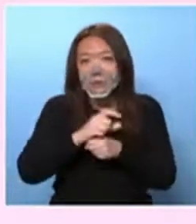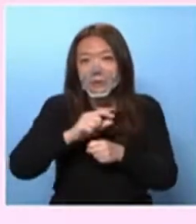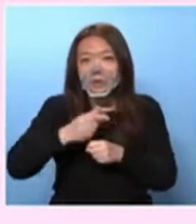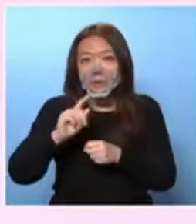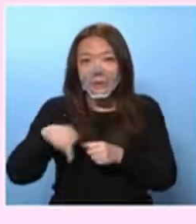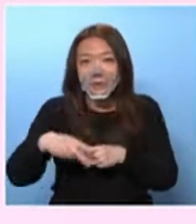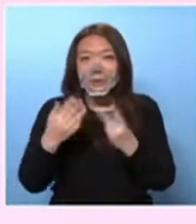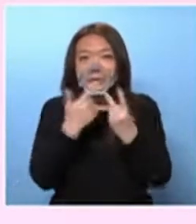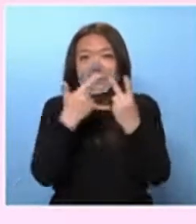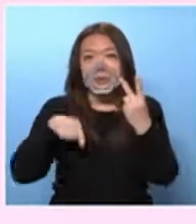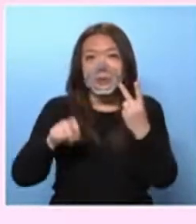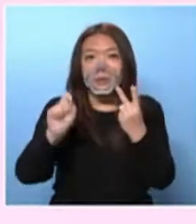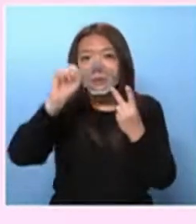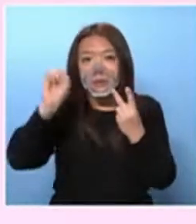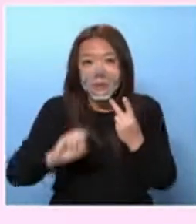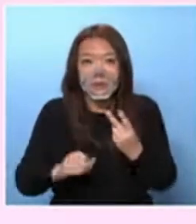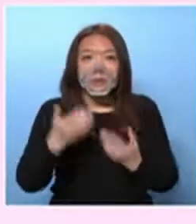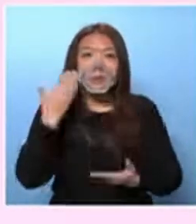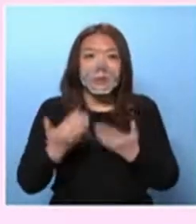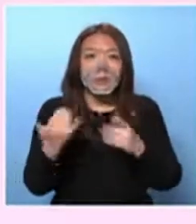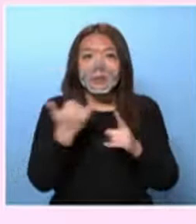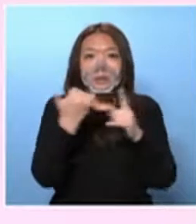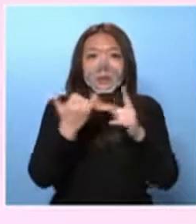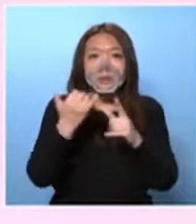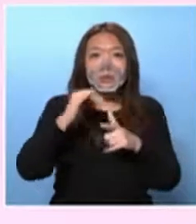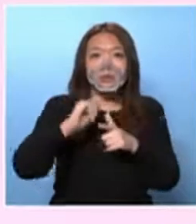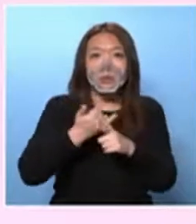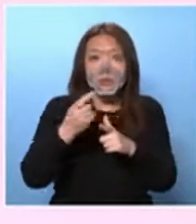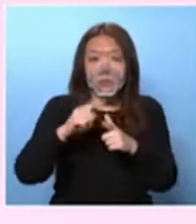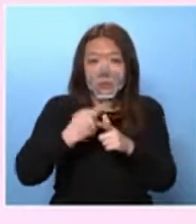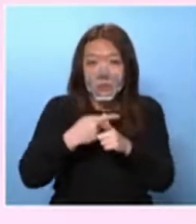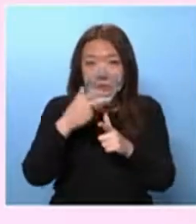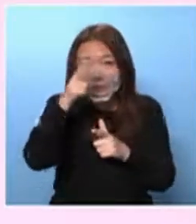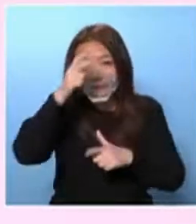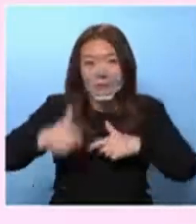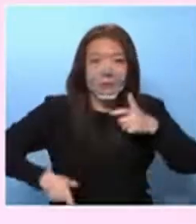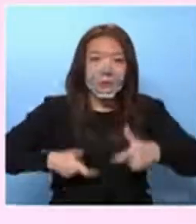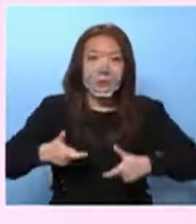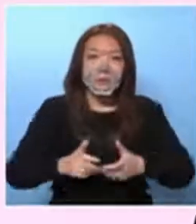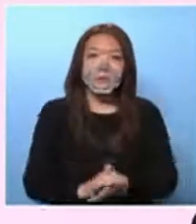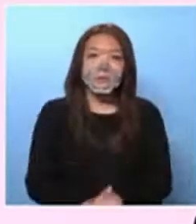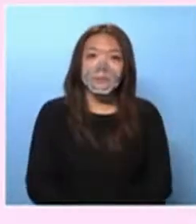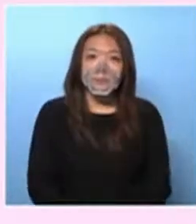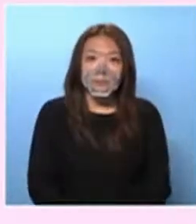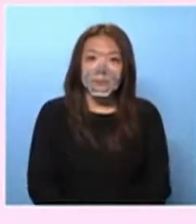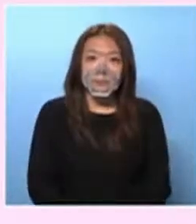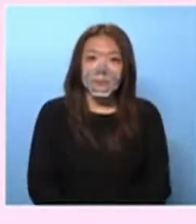representing 28.9% of GDP, or equivalent to 16 months of government expenditure.